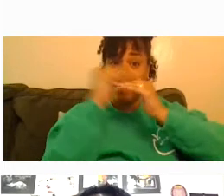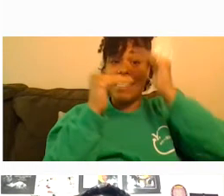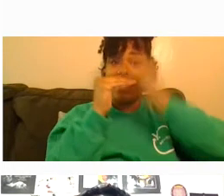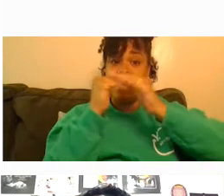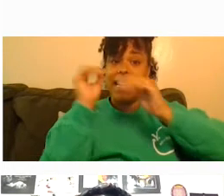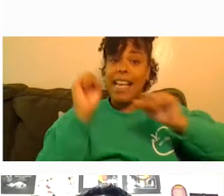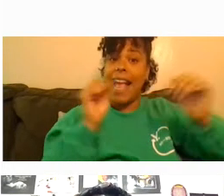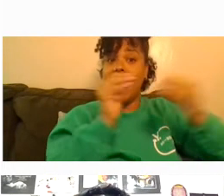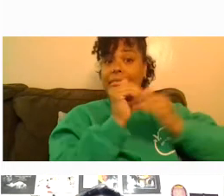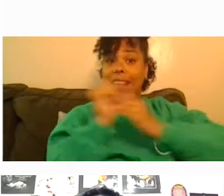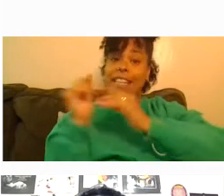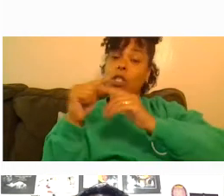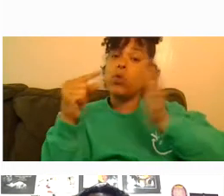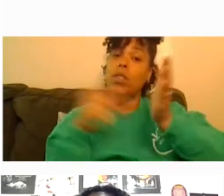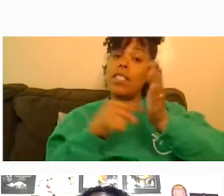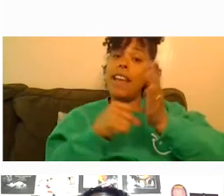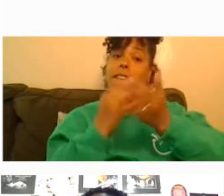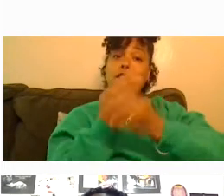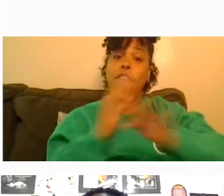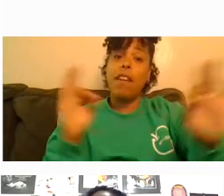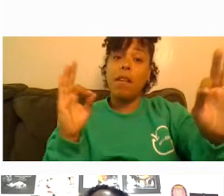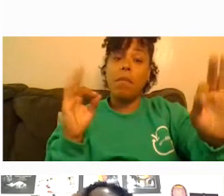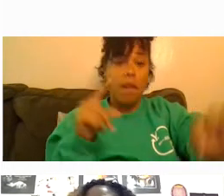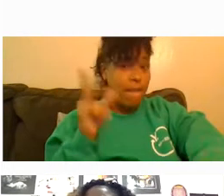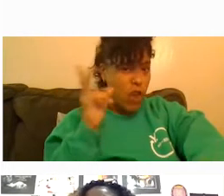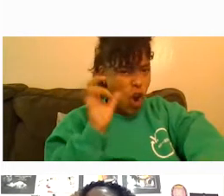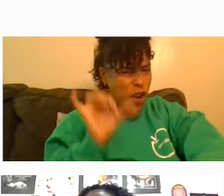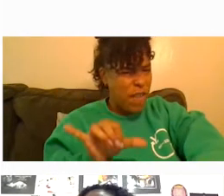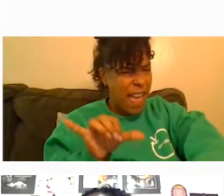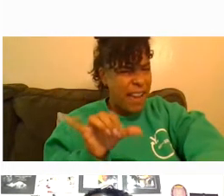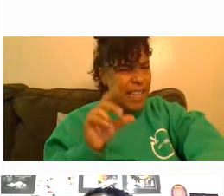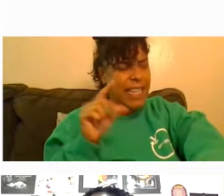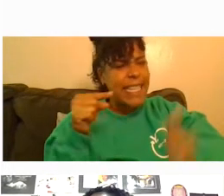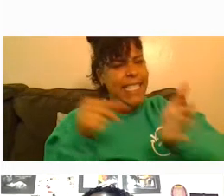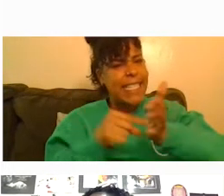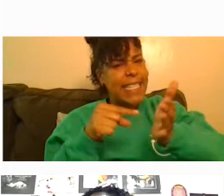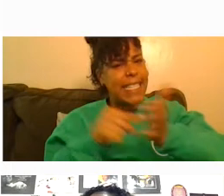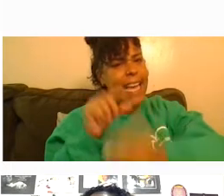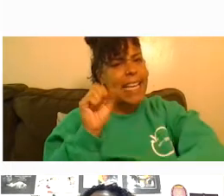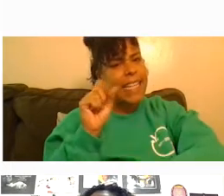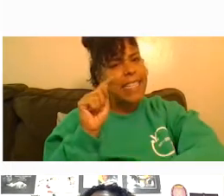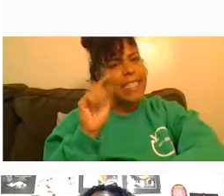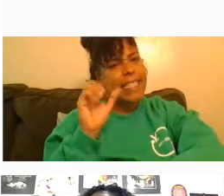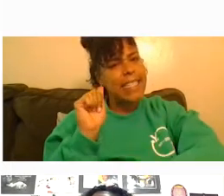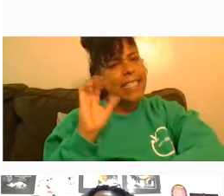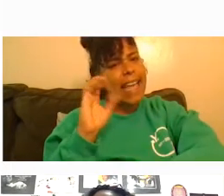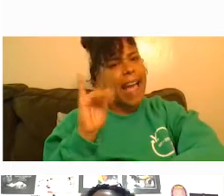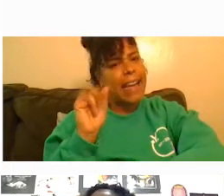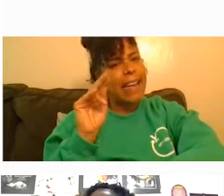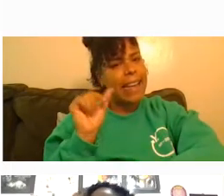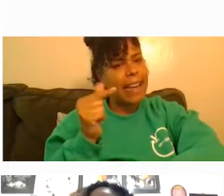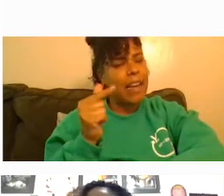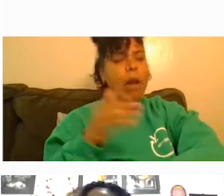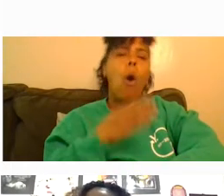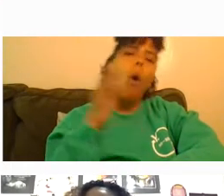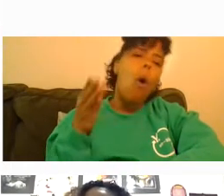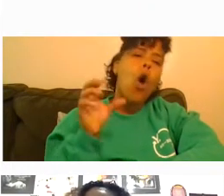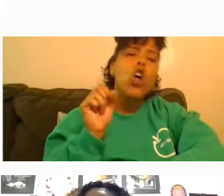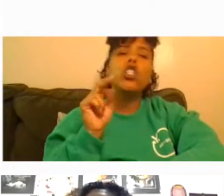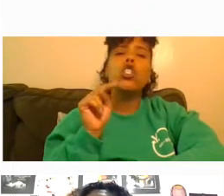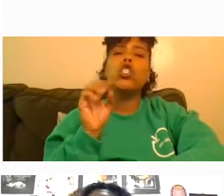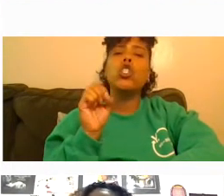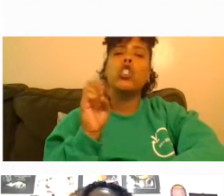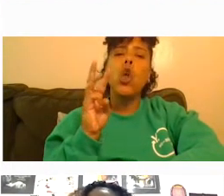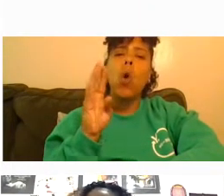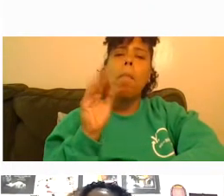stacking? Probably not. You may have heard of the debt snowball. It's the same thing. But debt stacking says,